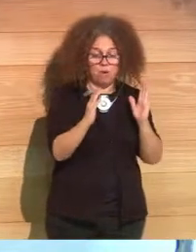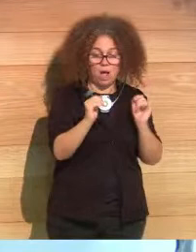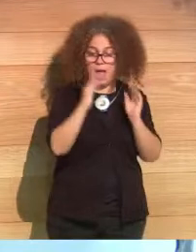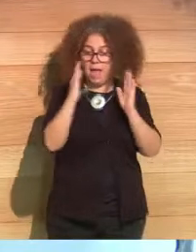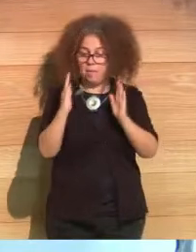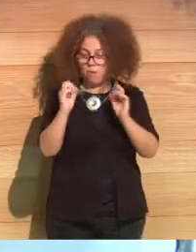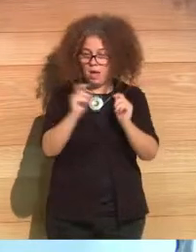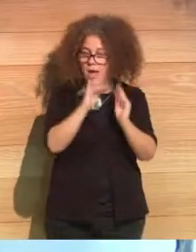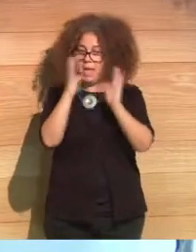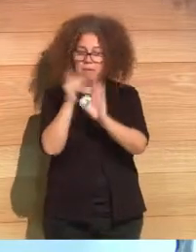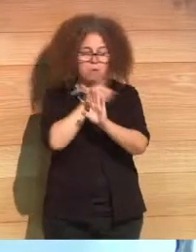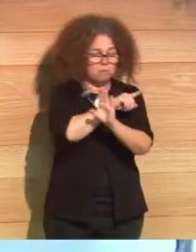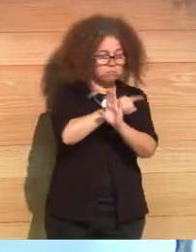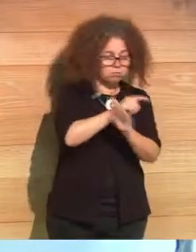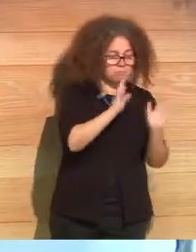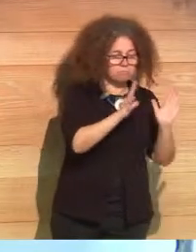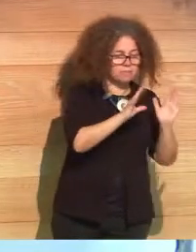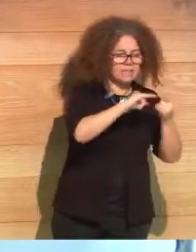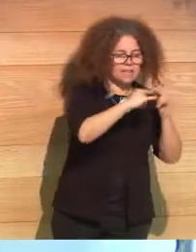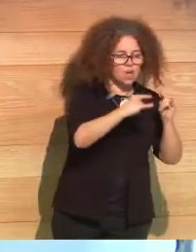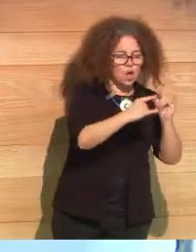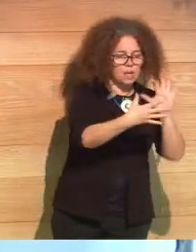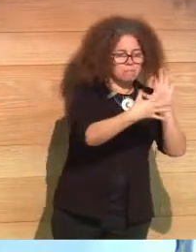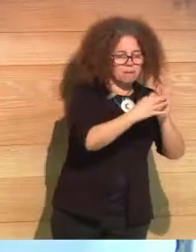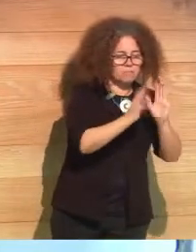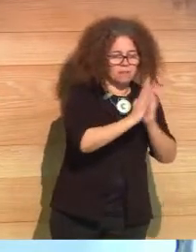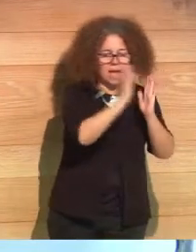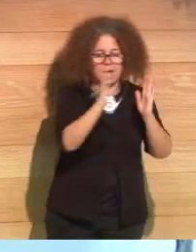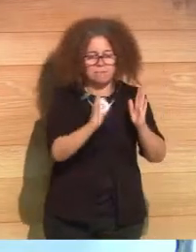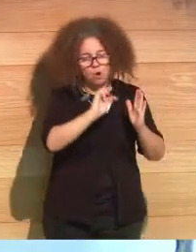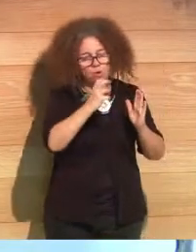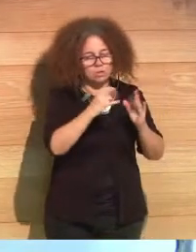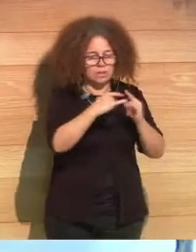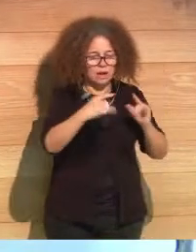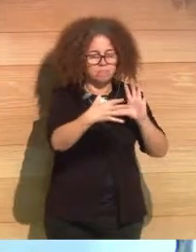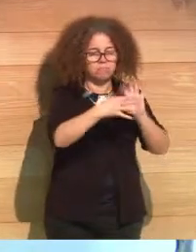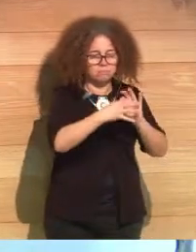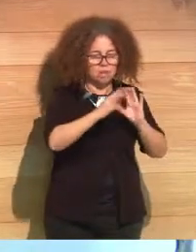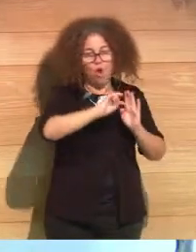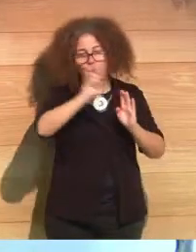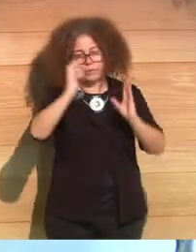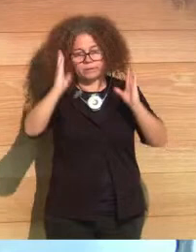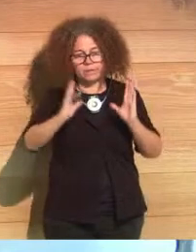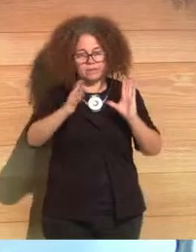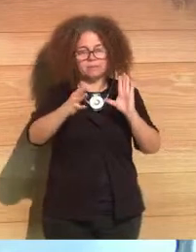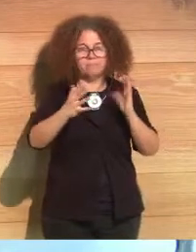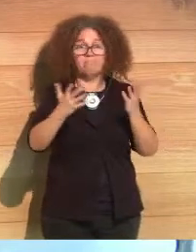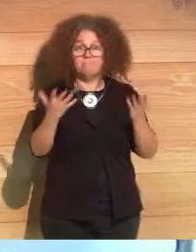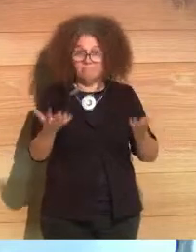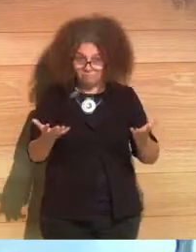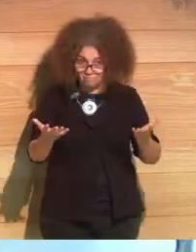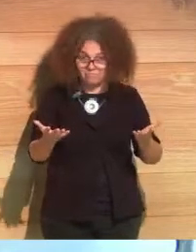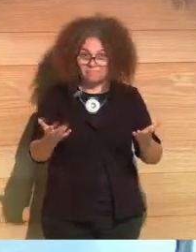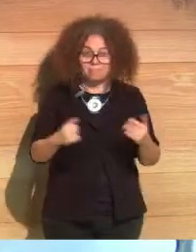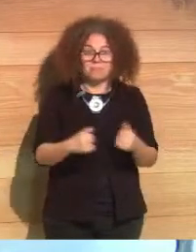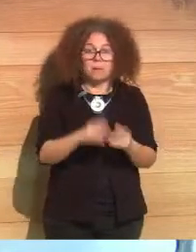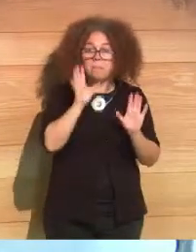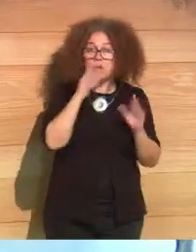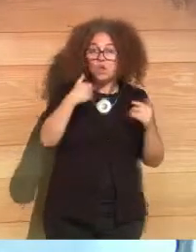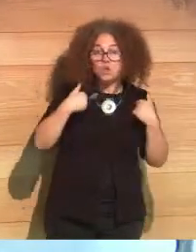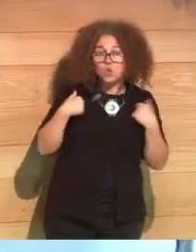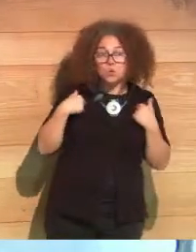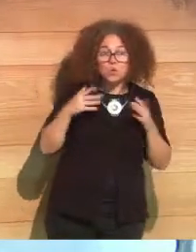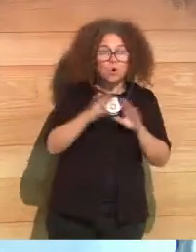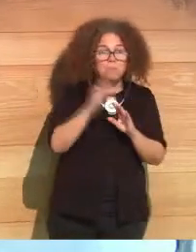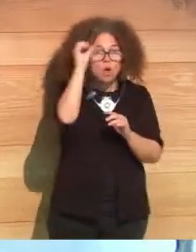discussion about our relationship to technologies and me as a curator, what artists say and tell